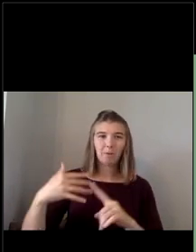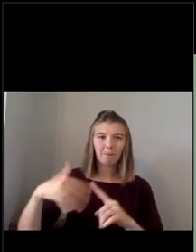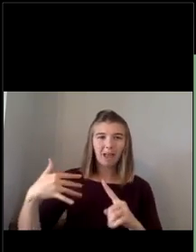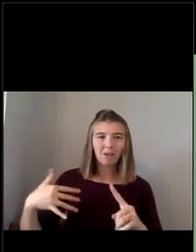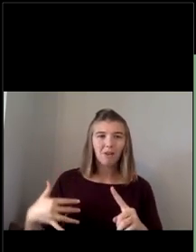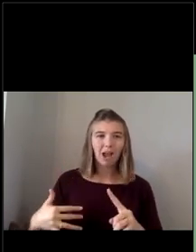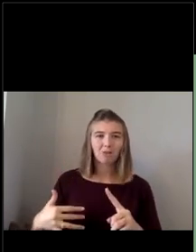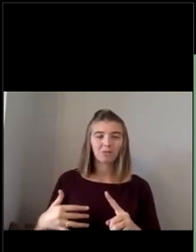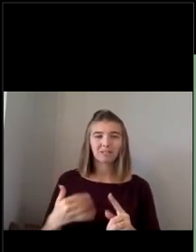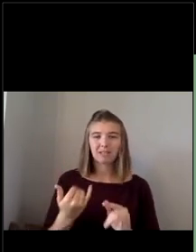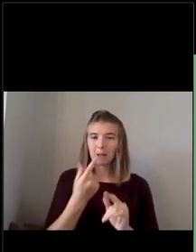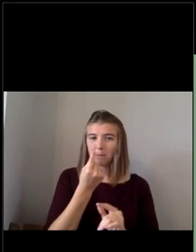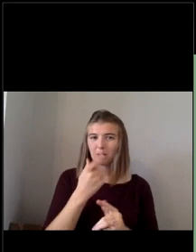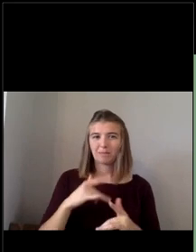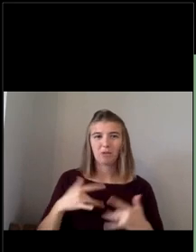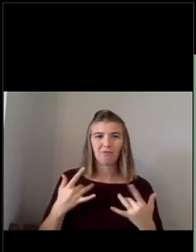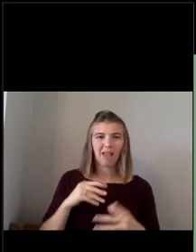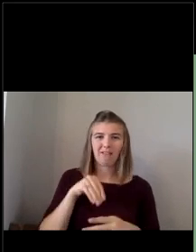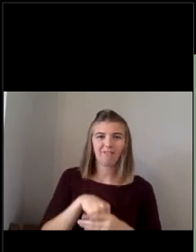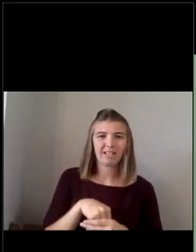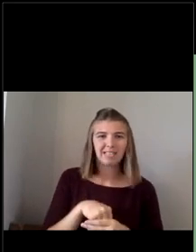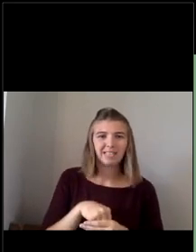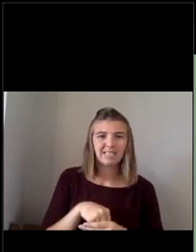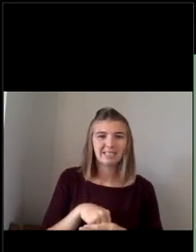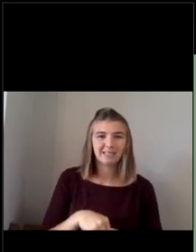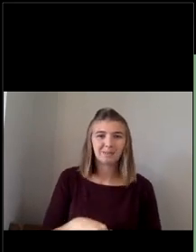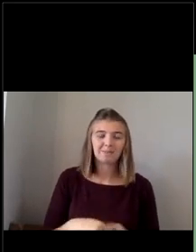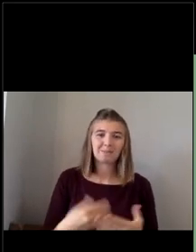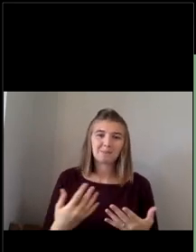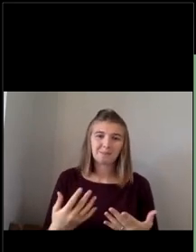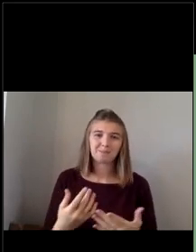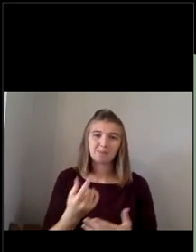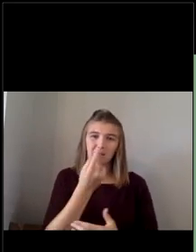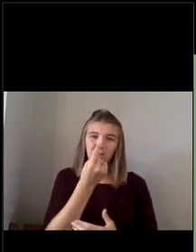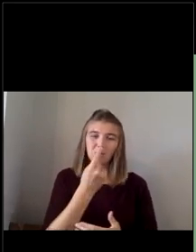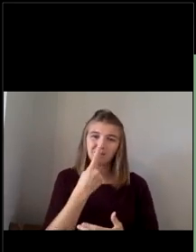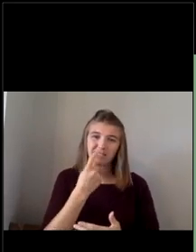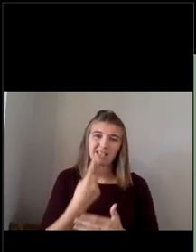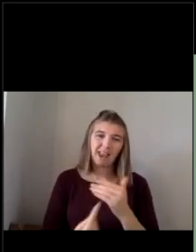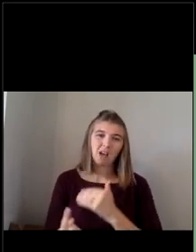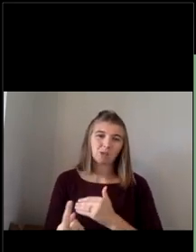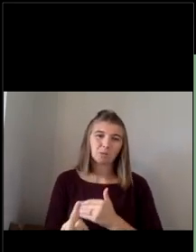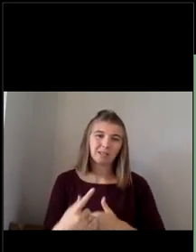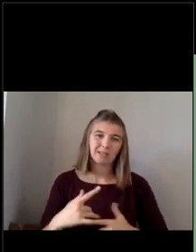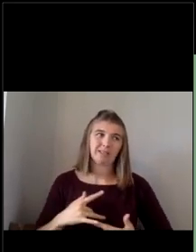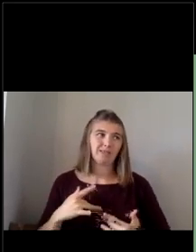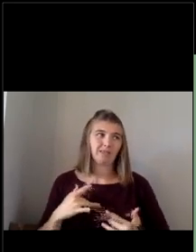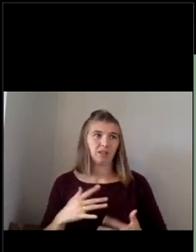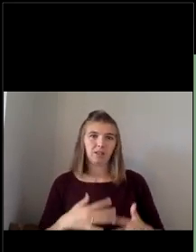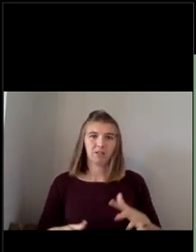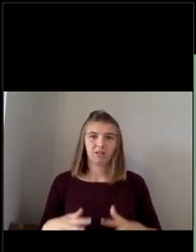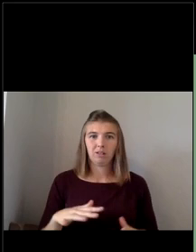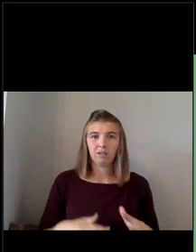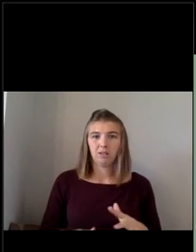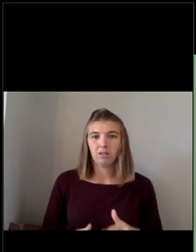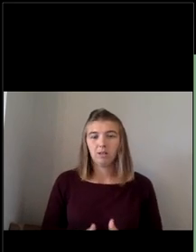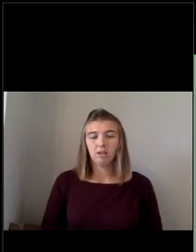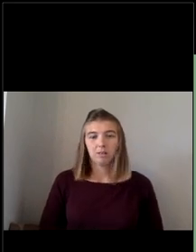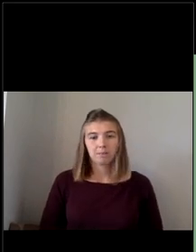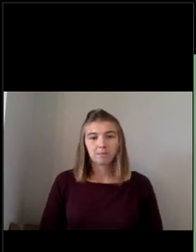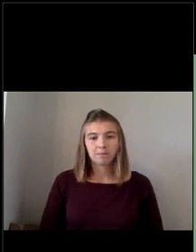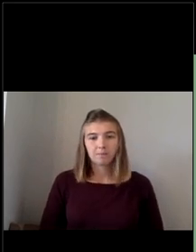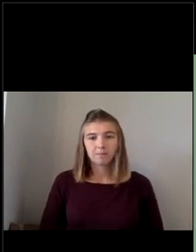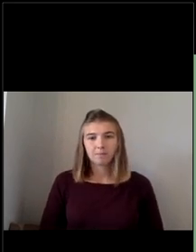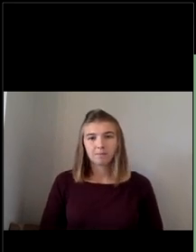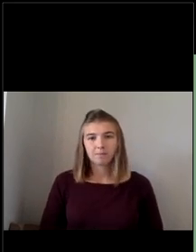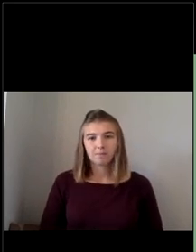Research has shown that the students and staff from non-traditional backgrounds are often at a loss when it comes